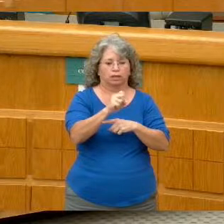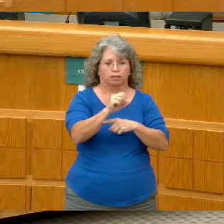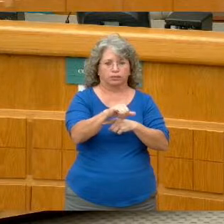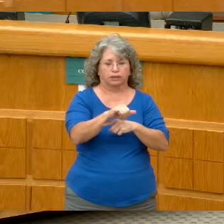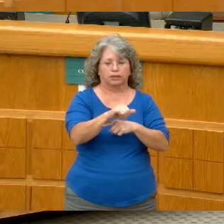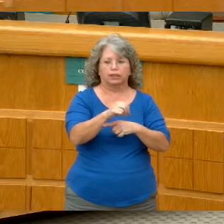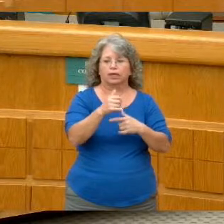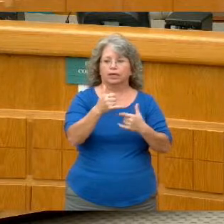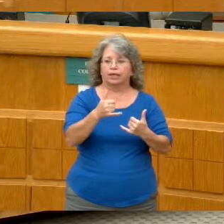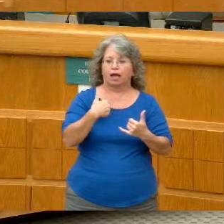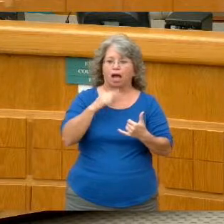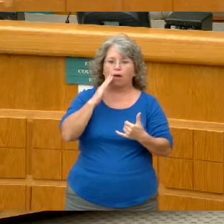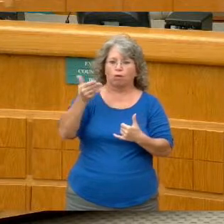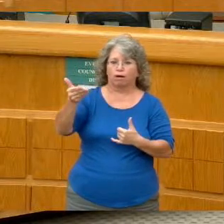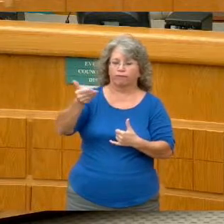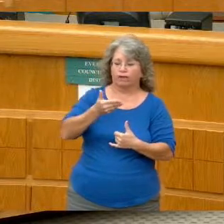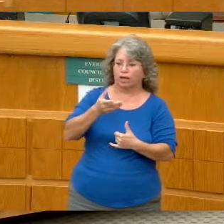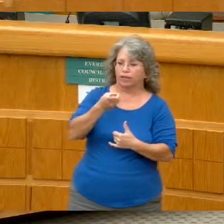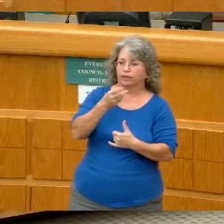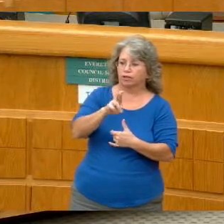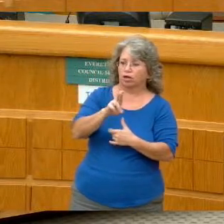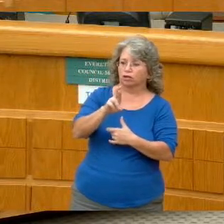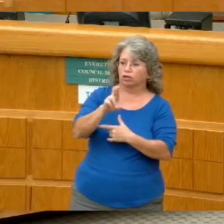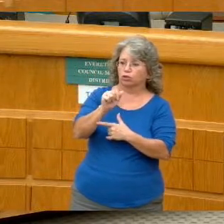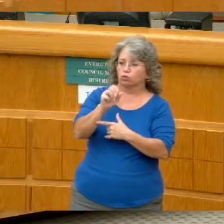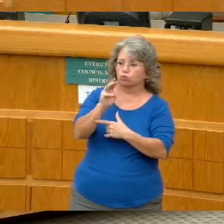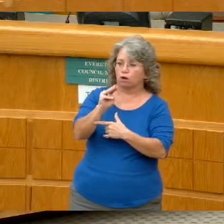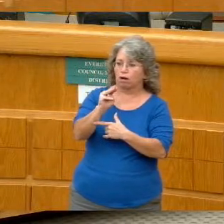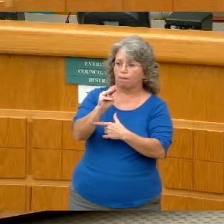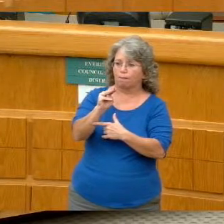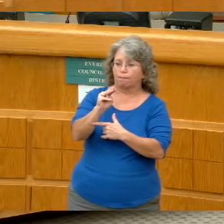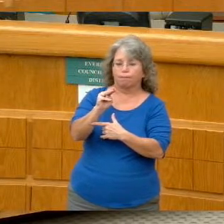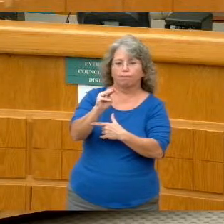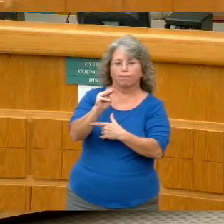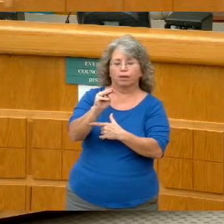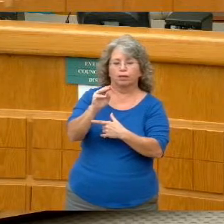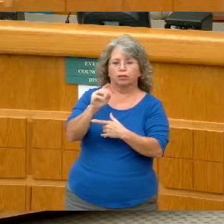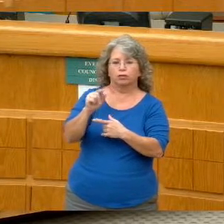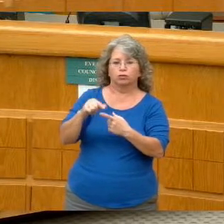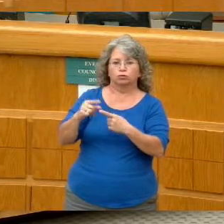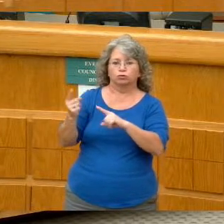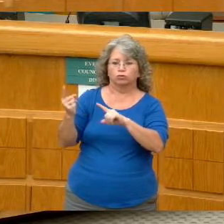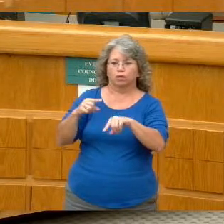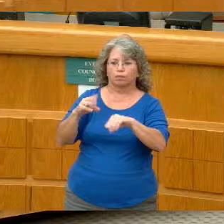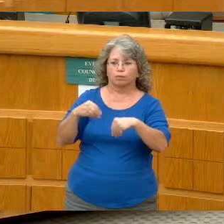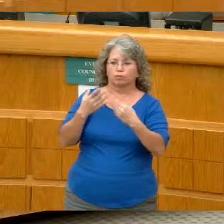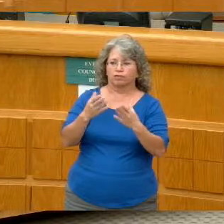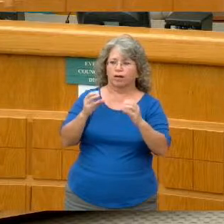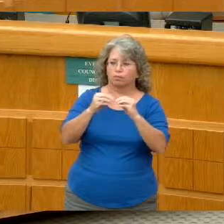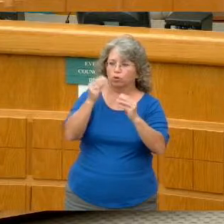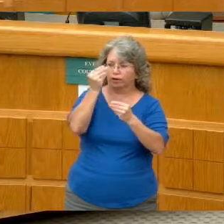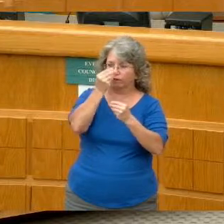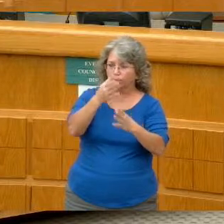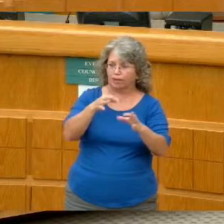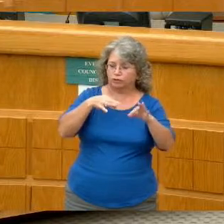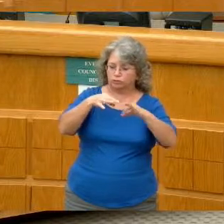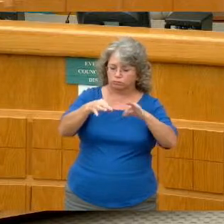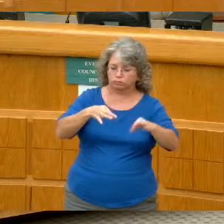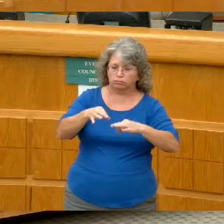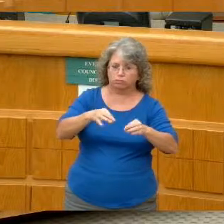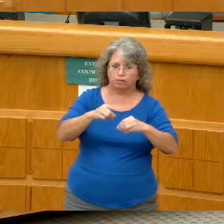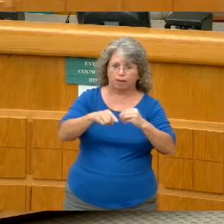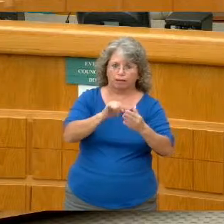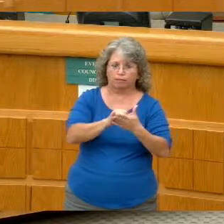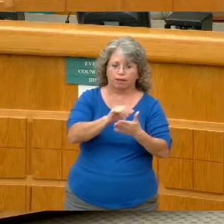details. I'll now ask Dr. Ram to come up and give us more information on that